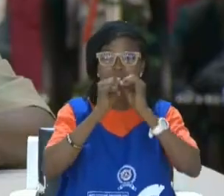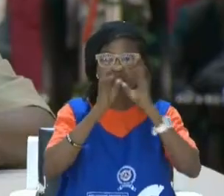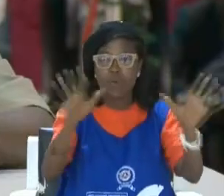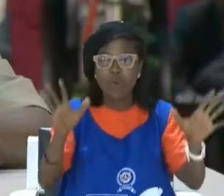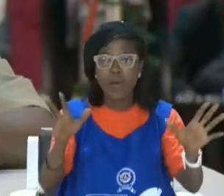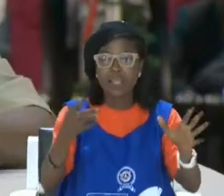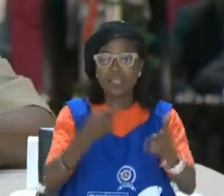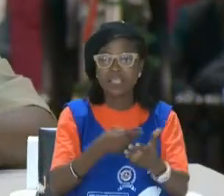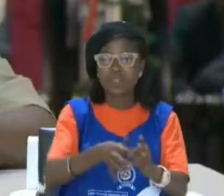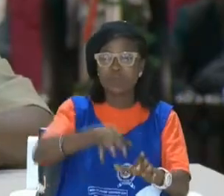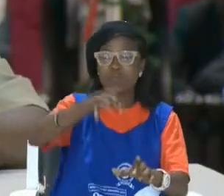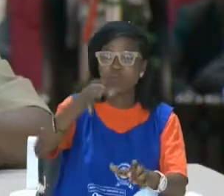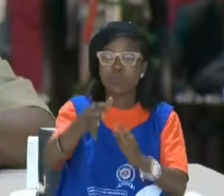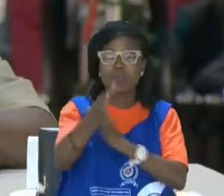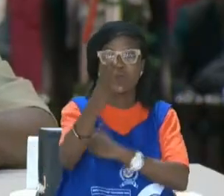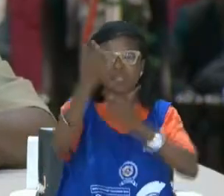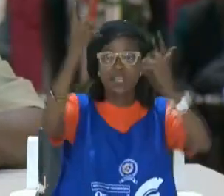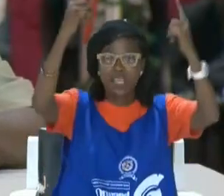And several things happened.